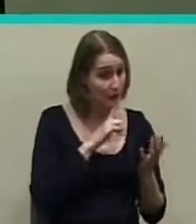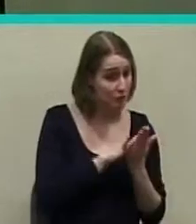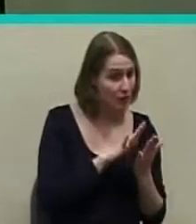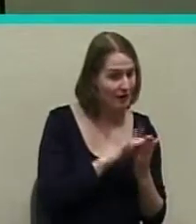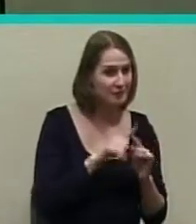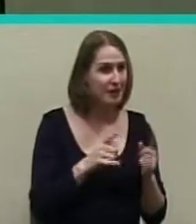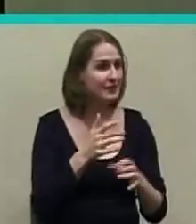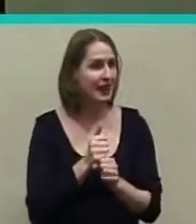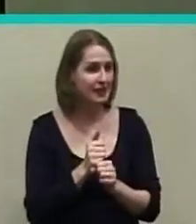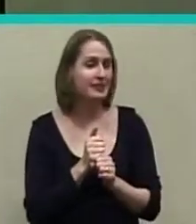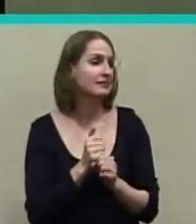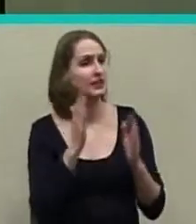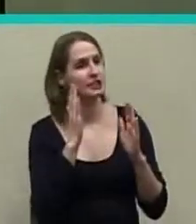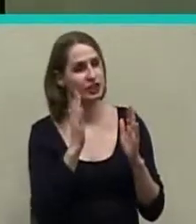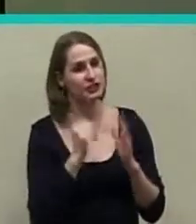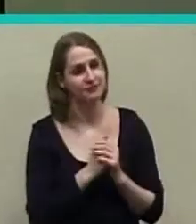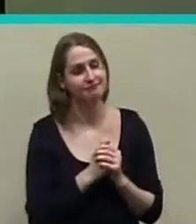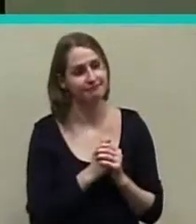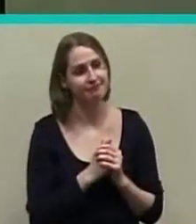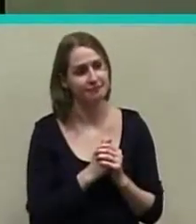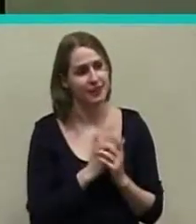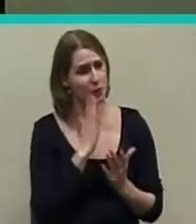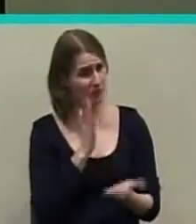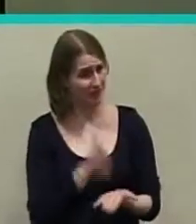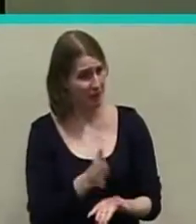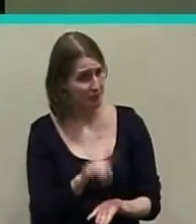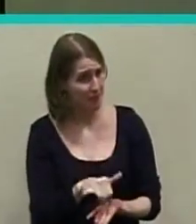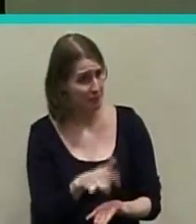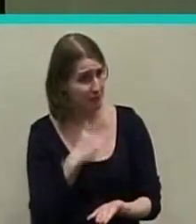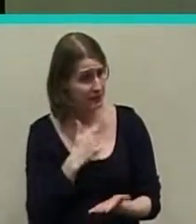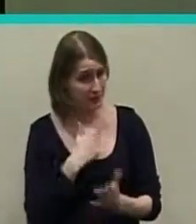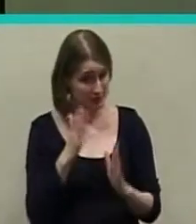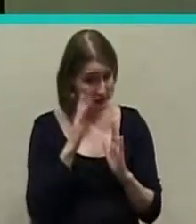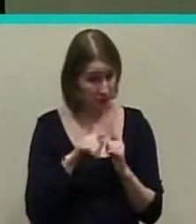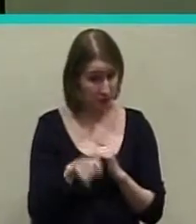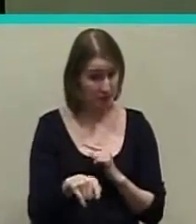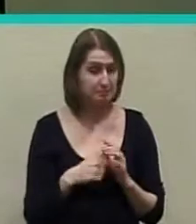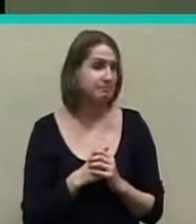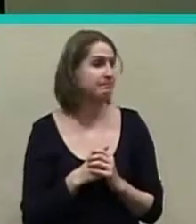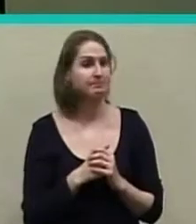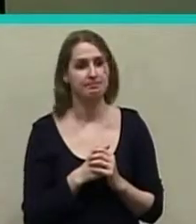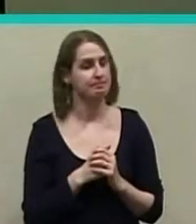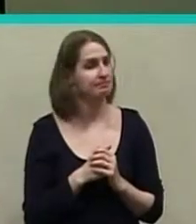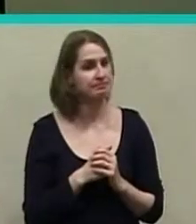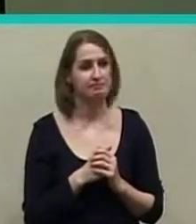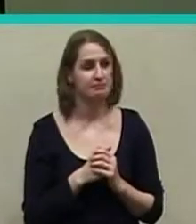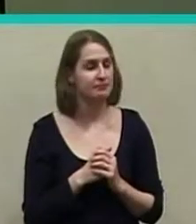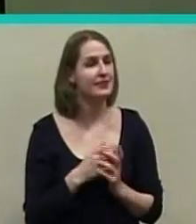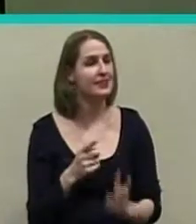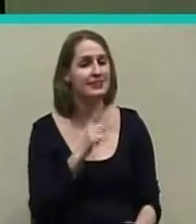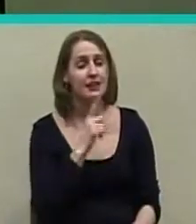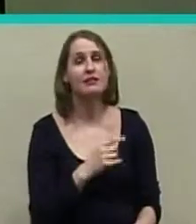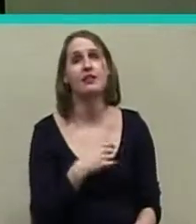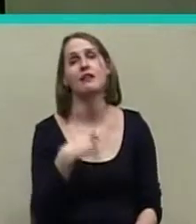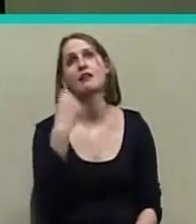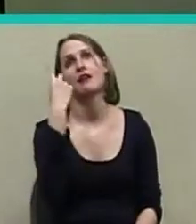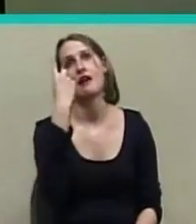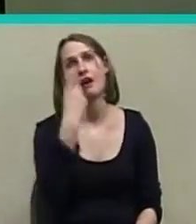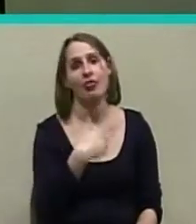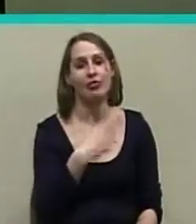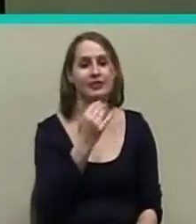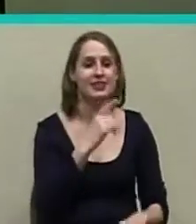here? Attention. So Mike, is he going to stop this because I'm attending to him? No, he's not going to all of a sudden go, oh, the